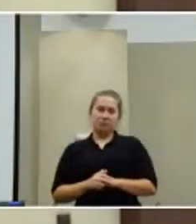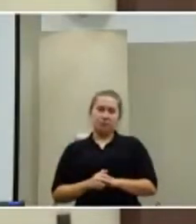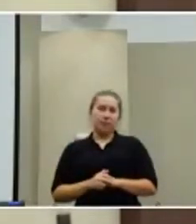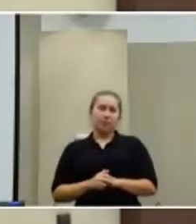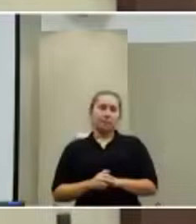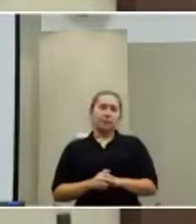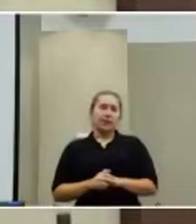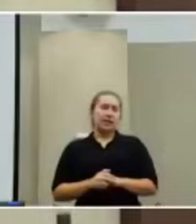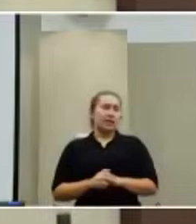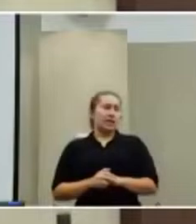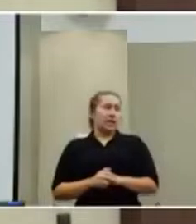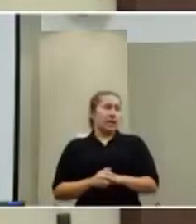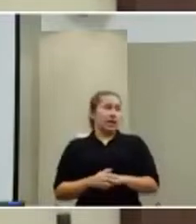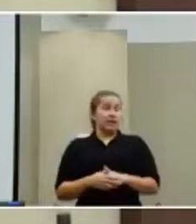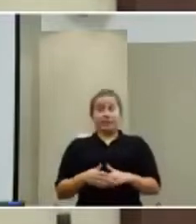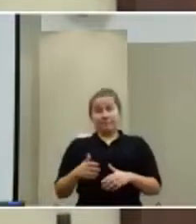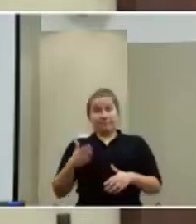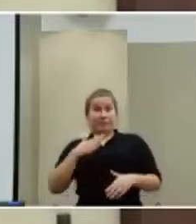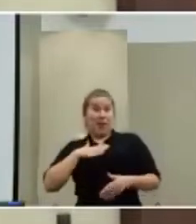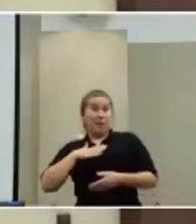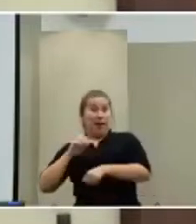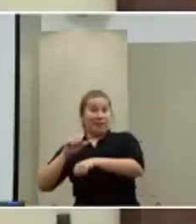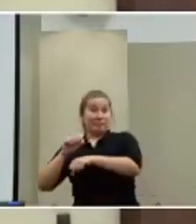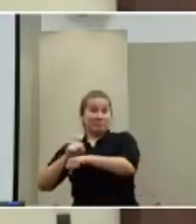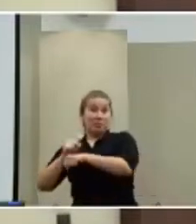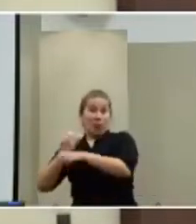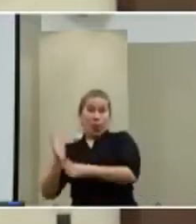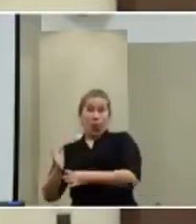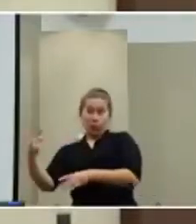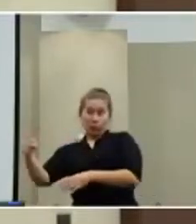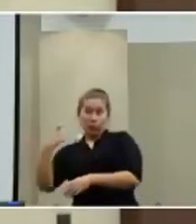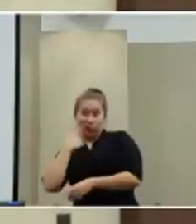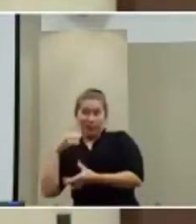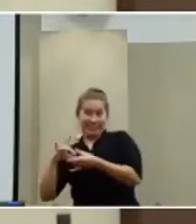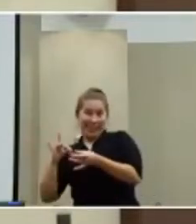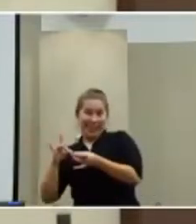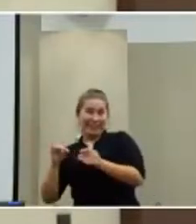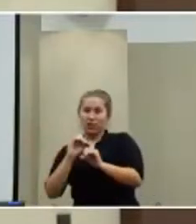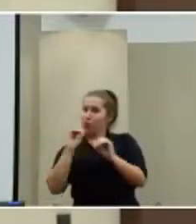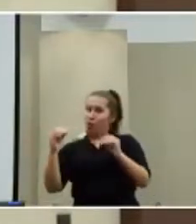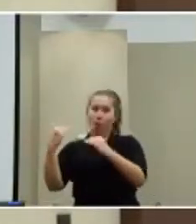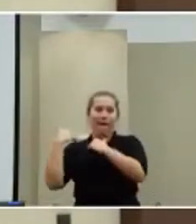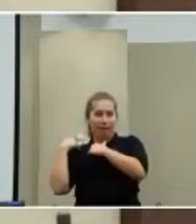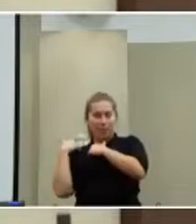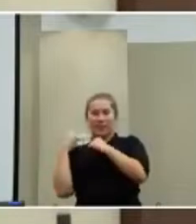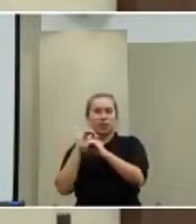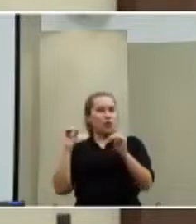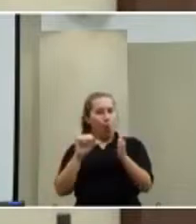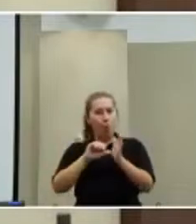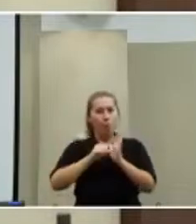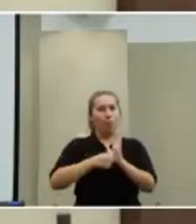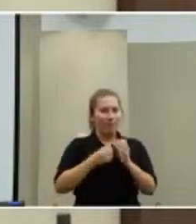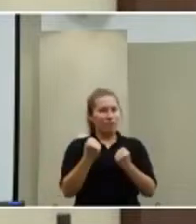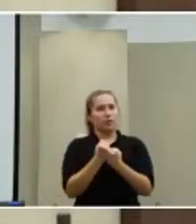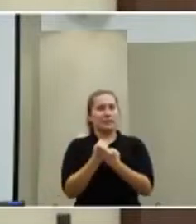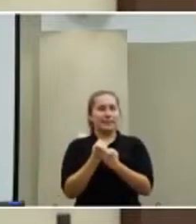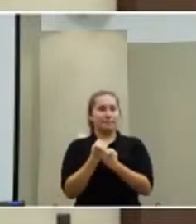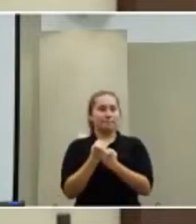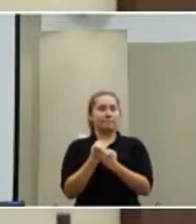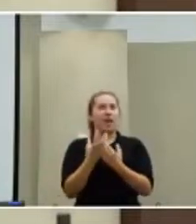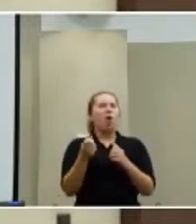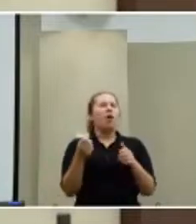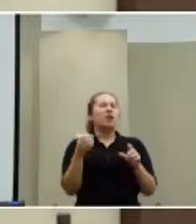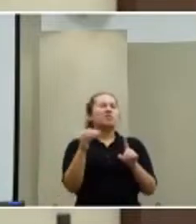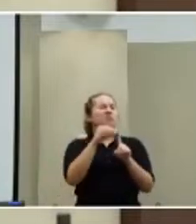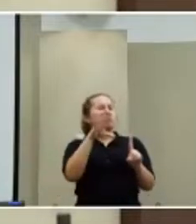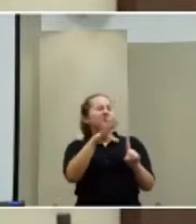There is, as my colleague was just saying, a lack of accountability and a lack of enforcement. I want to highlight some of the challenges that